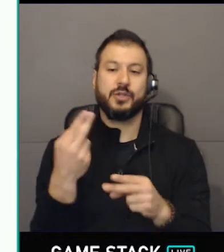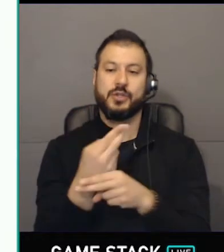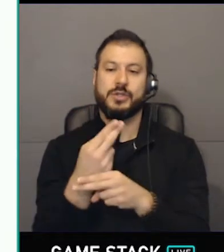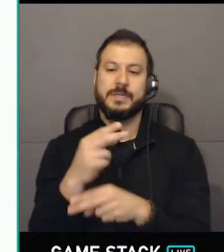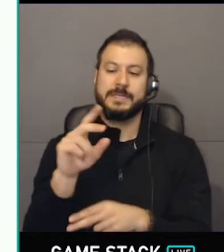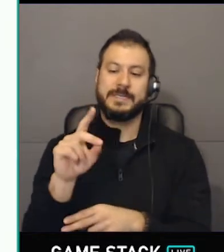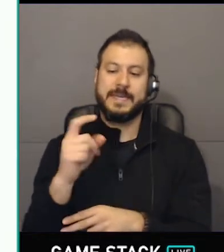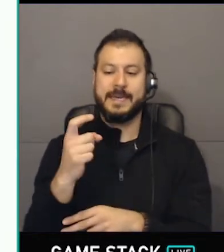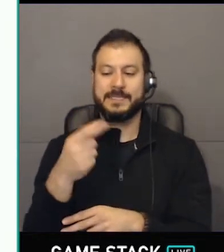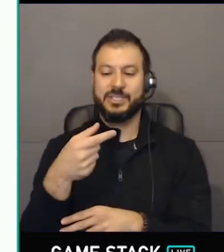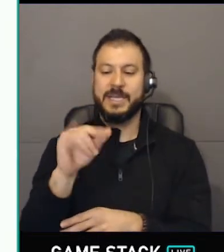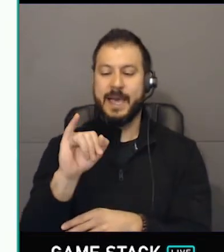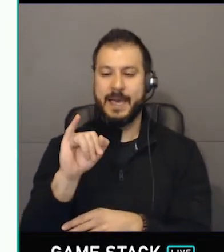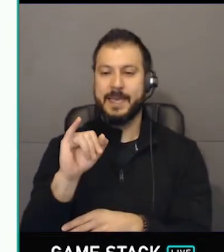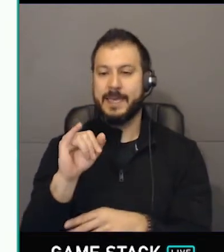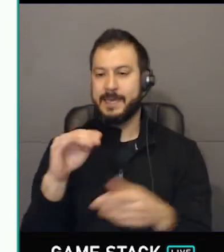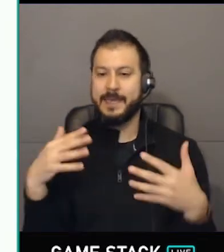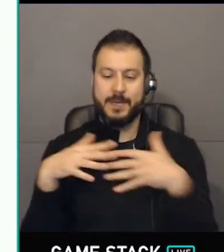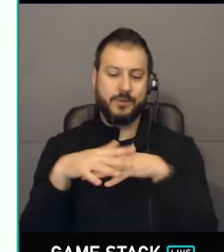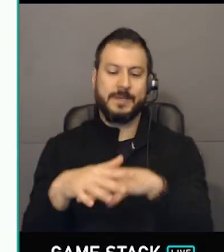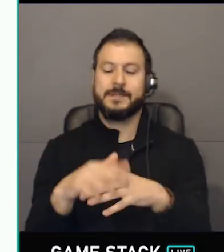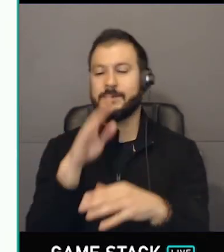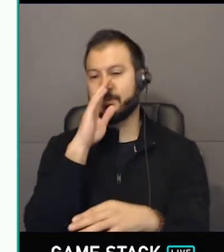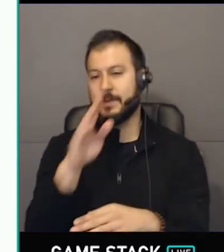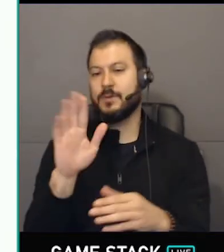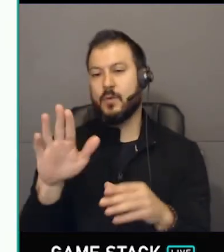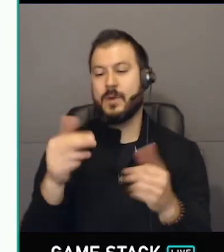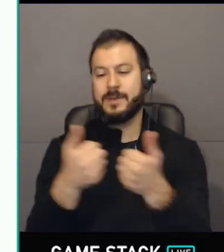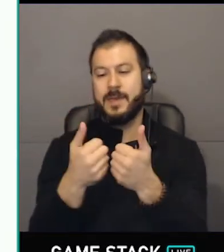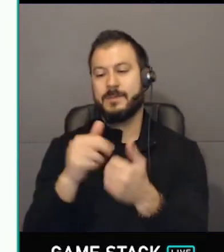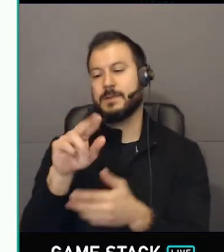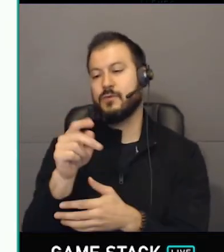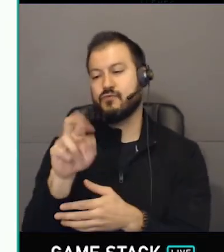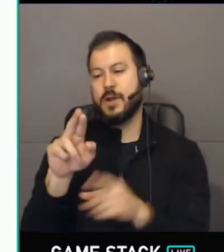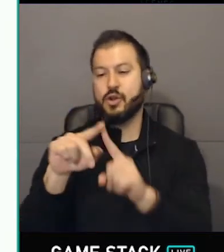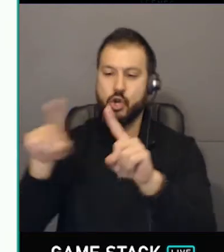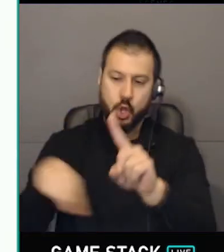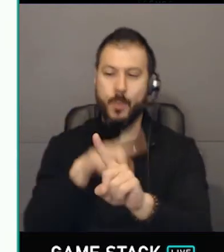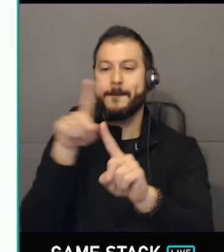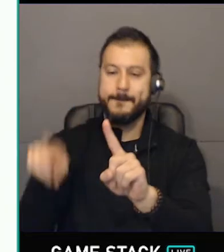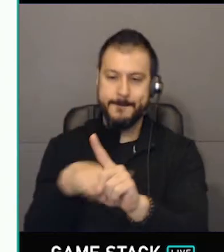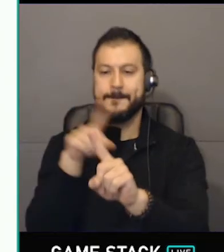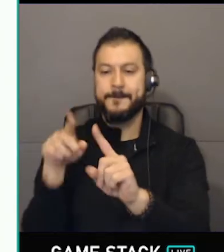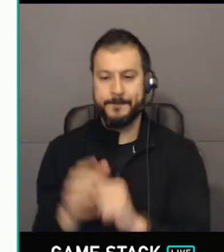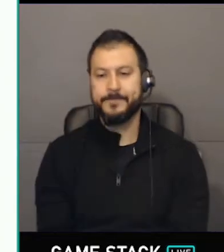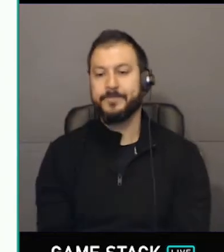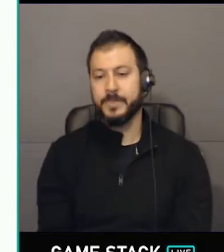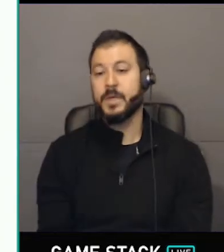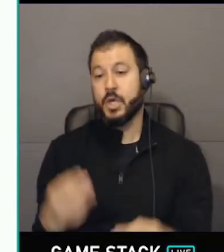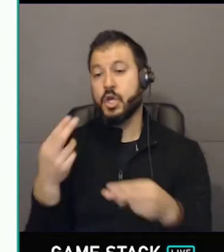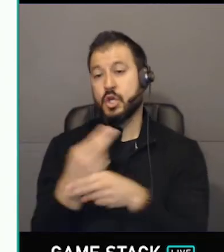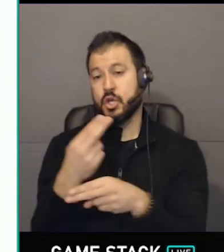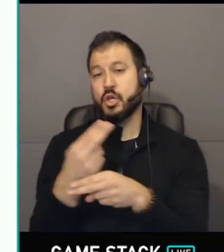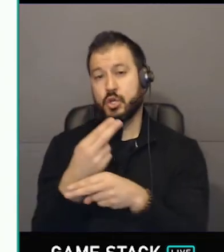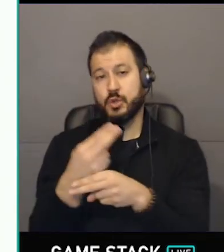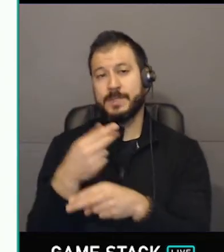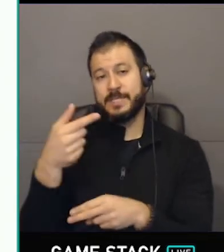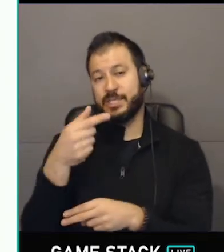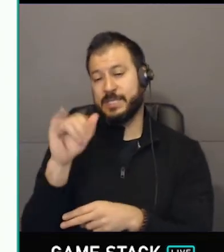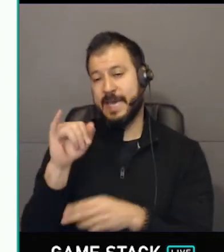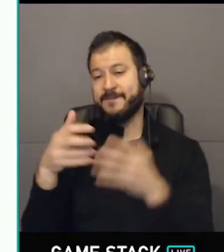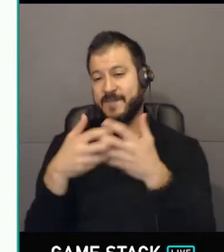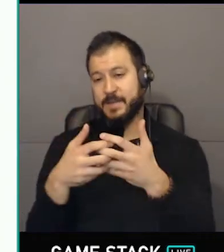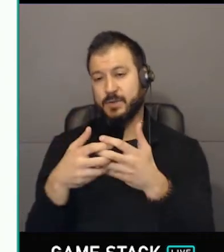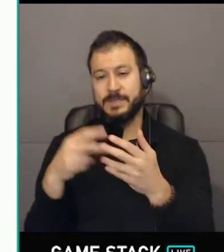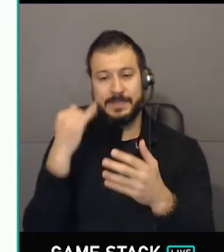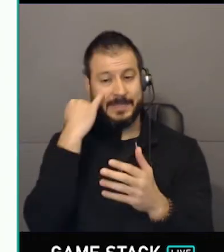and integrates directly into your game's render loop. First, use the DXGI factory to check if the display state